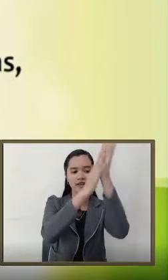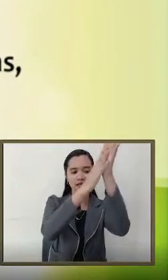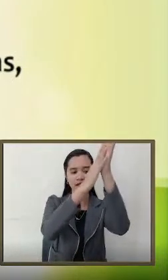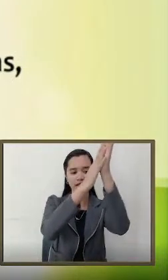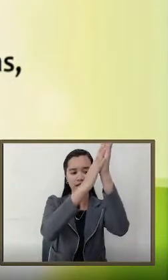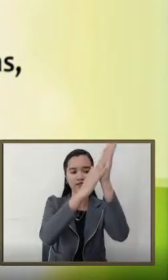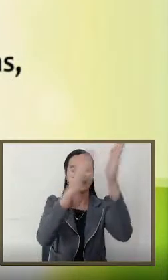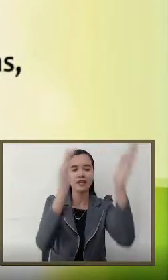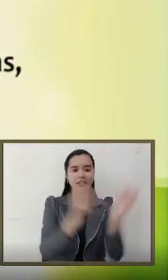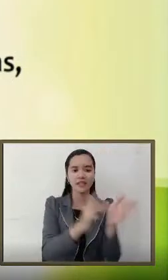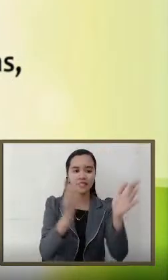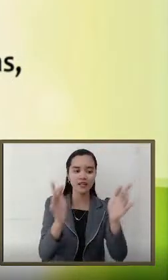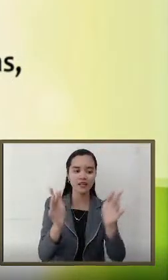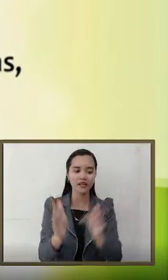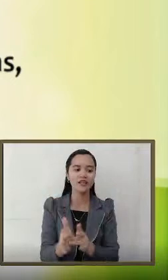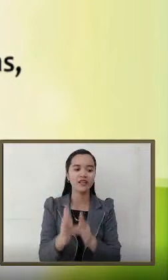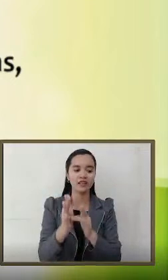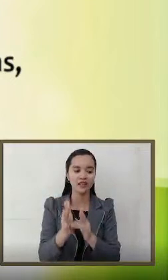praise